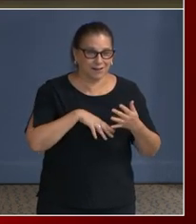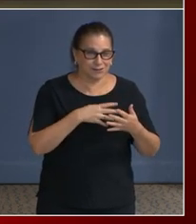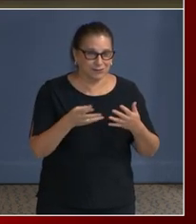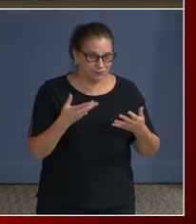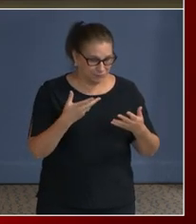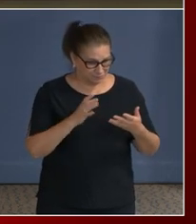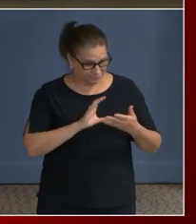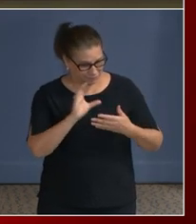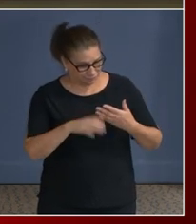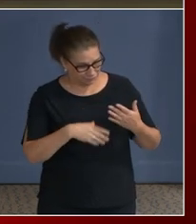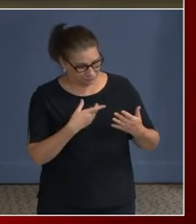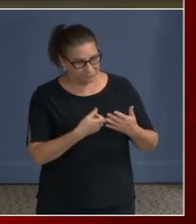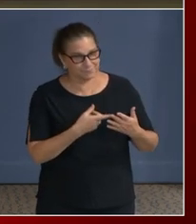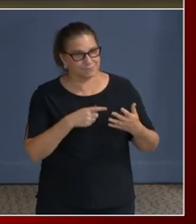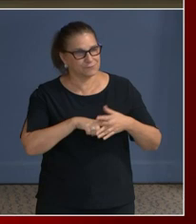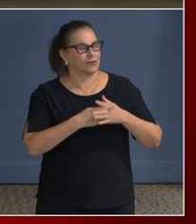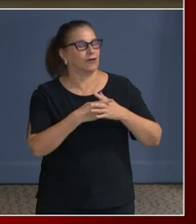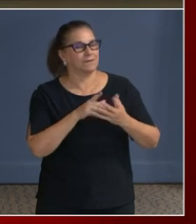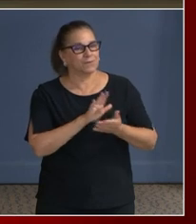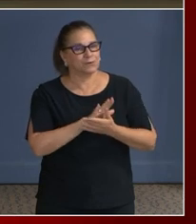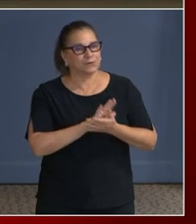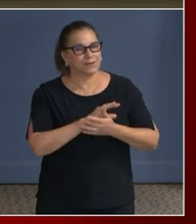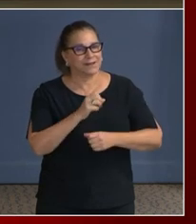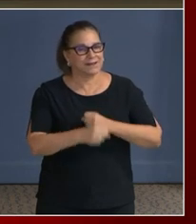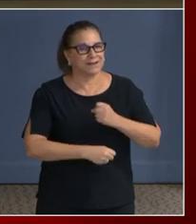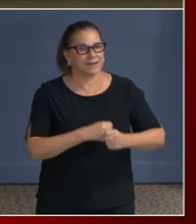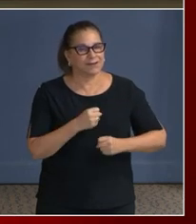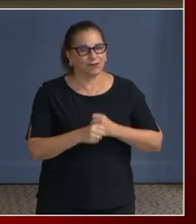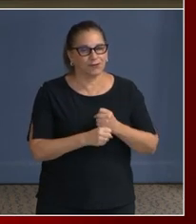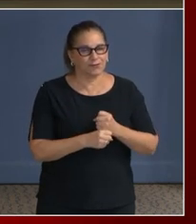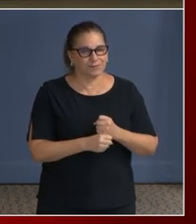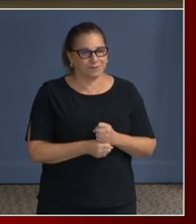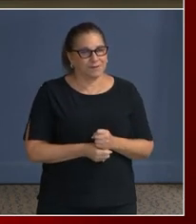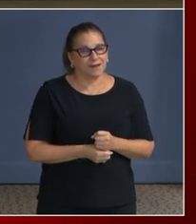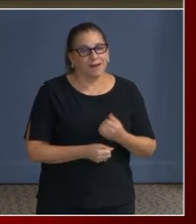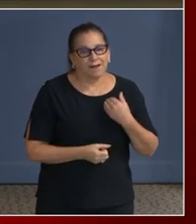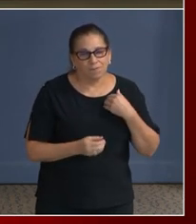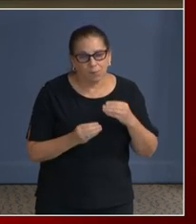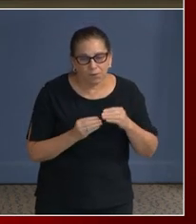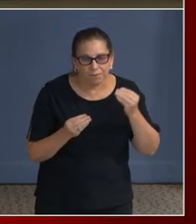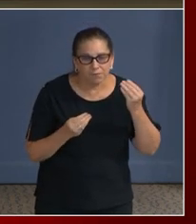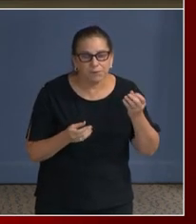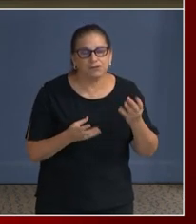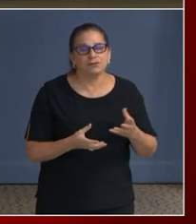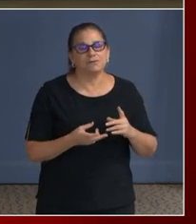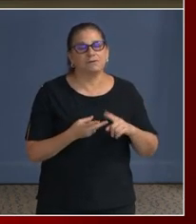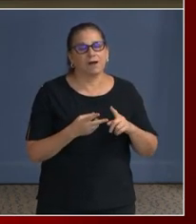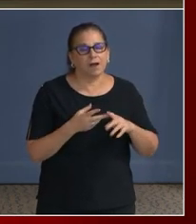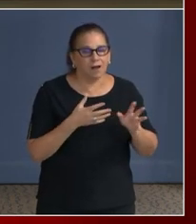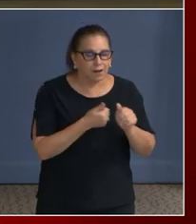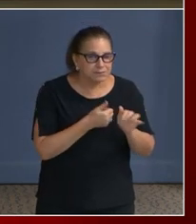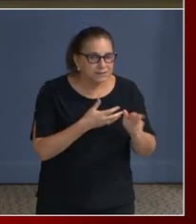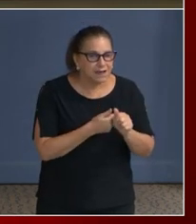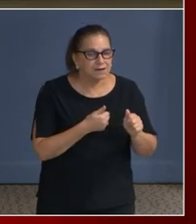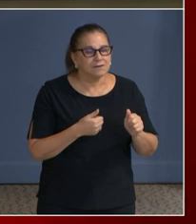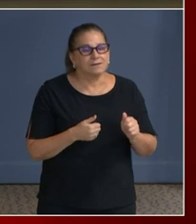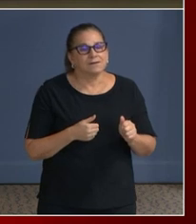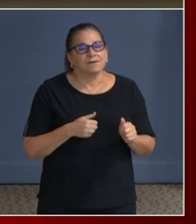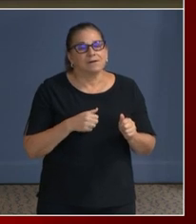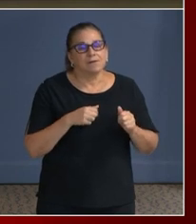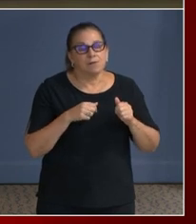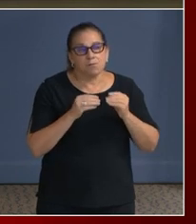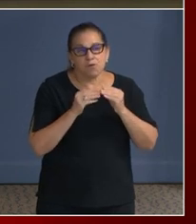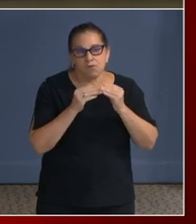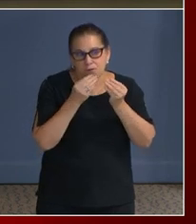year. We will share more information about upcoming school year plans on Wednesday, but parents, if you have